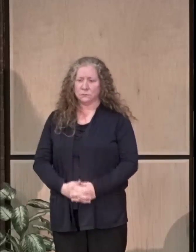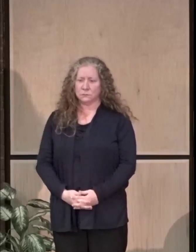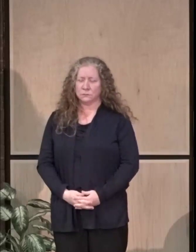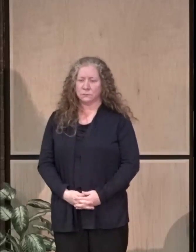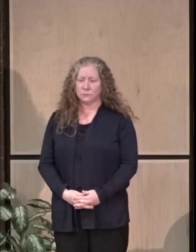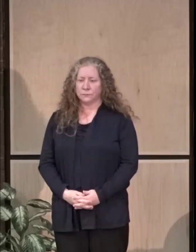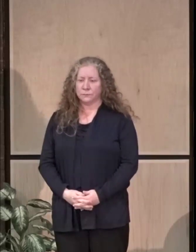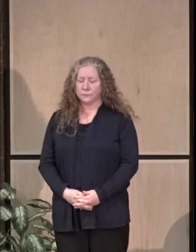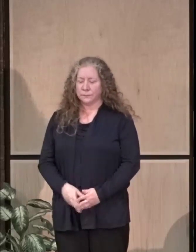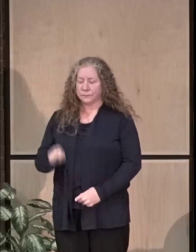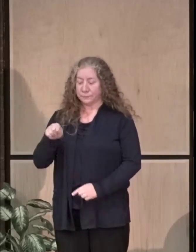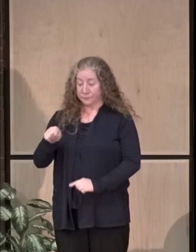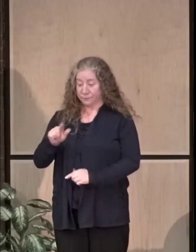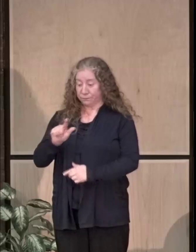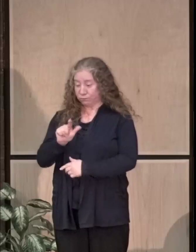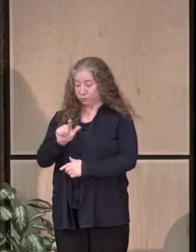this is between